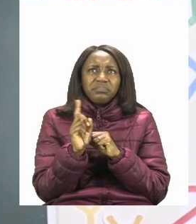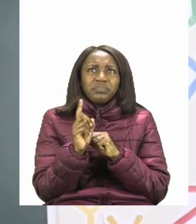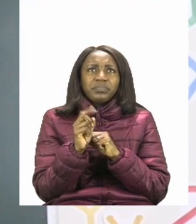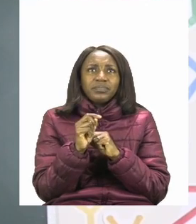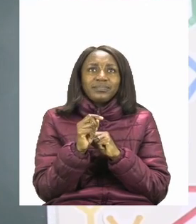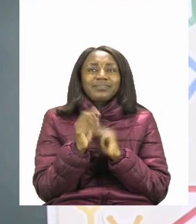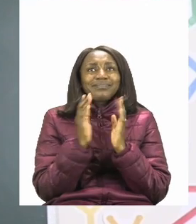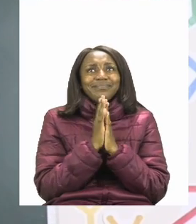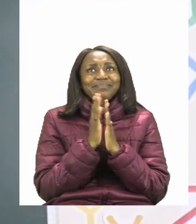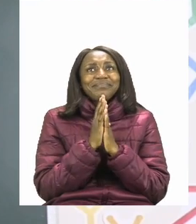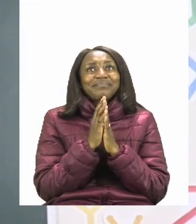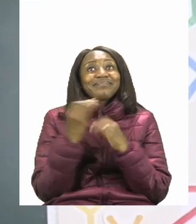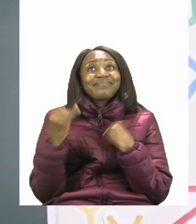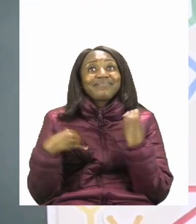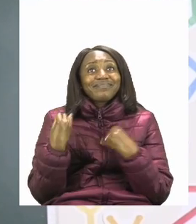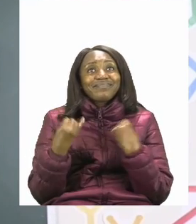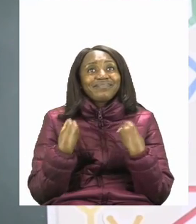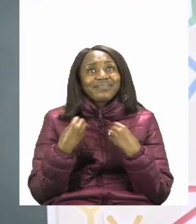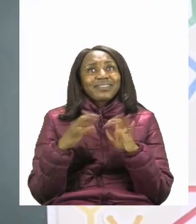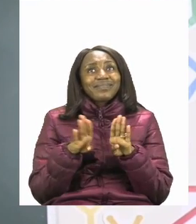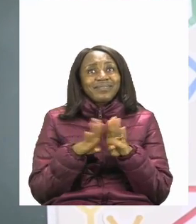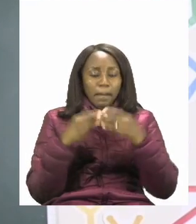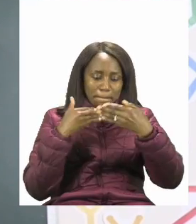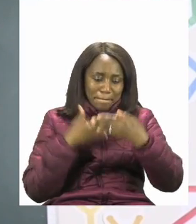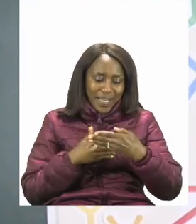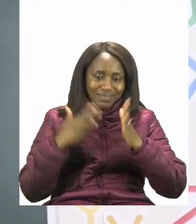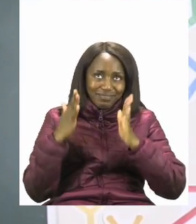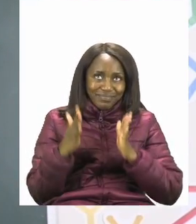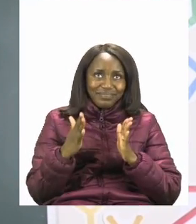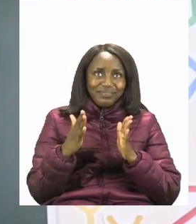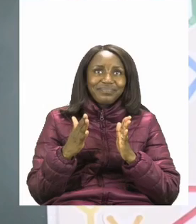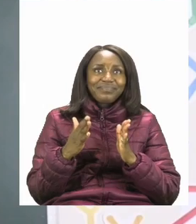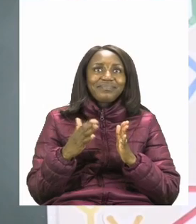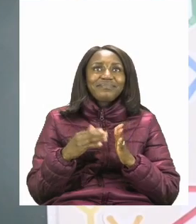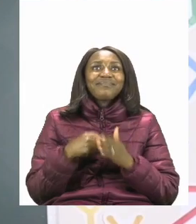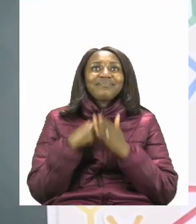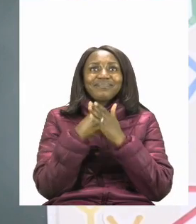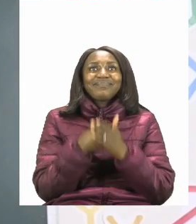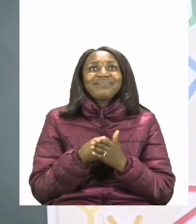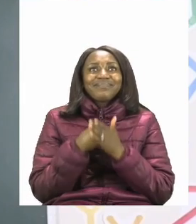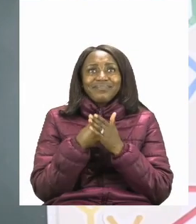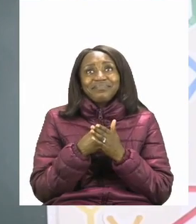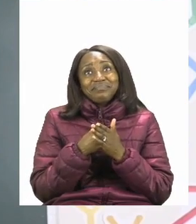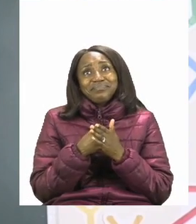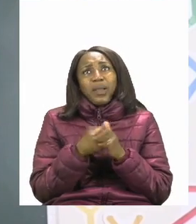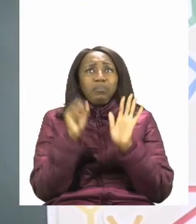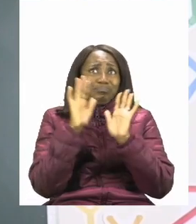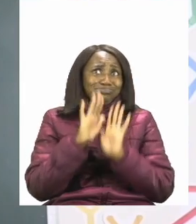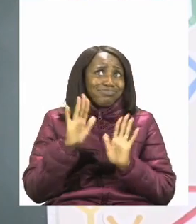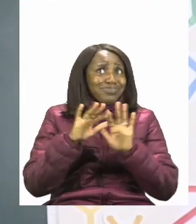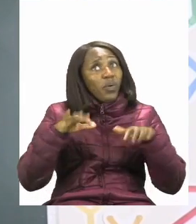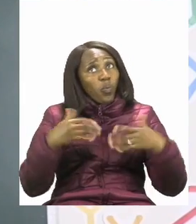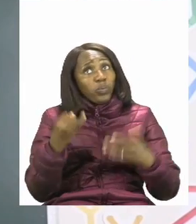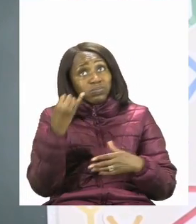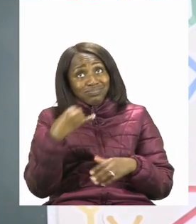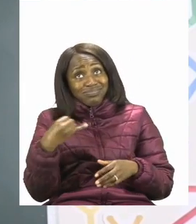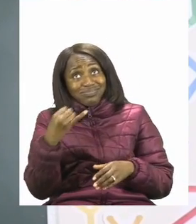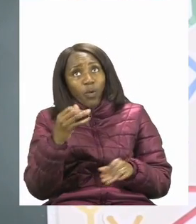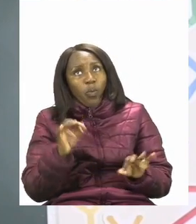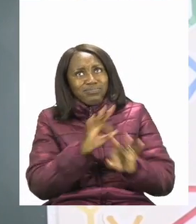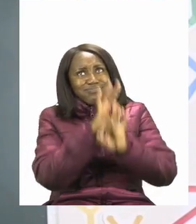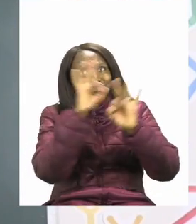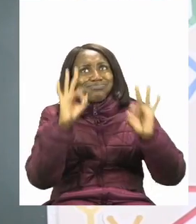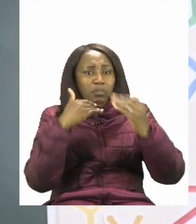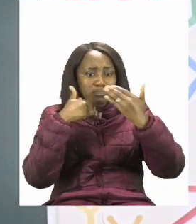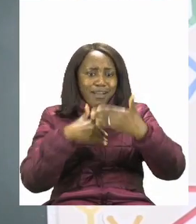fun with this one and make a cube. Try, for those who are very good at art, to even draw the cube before